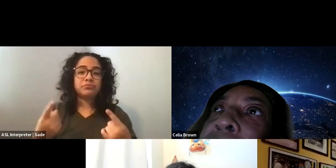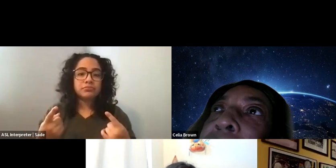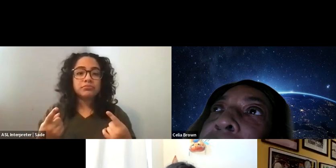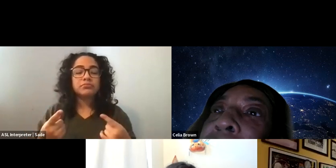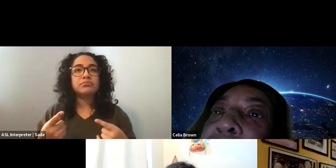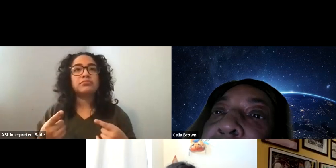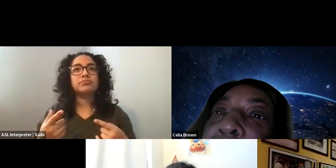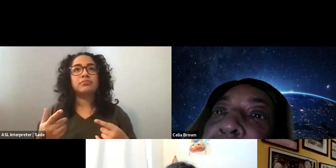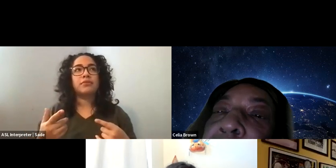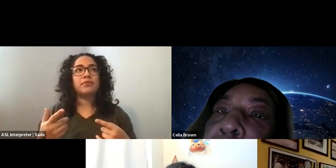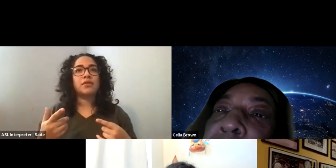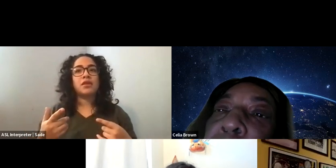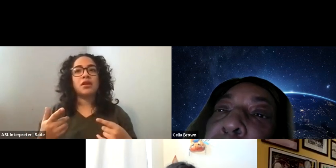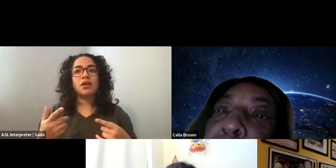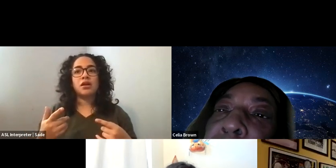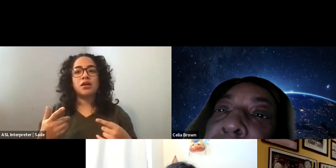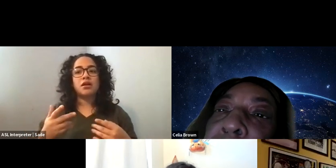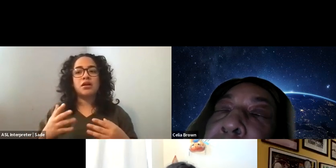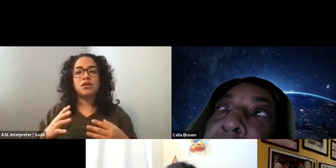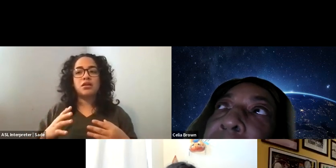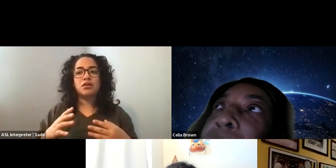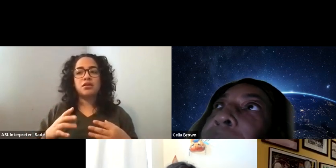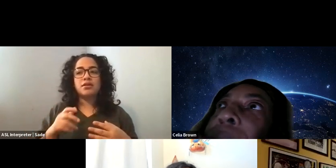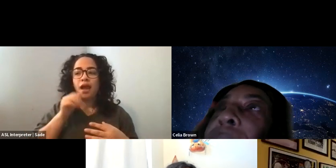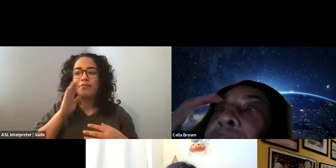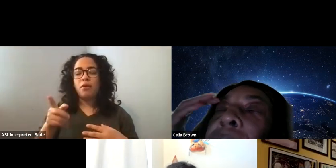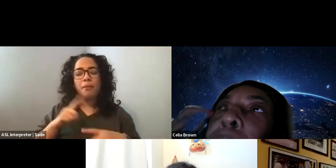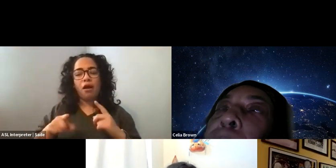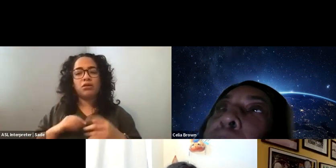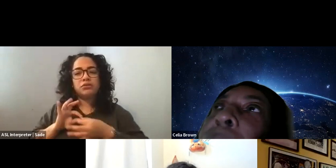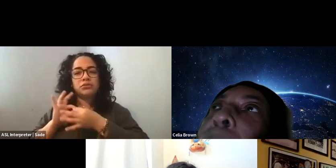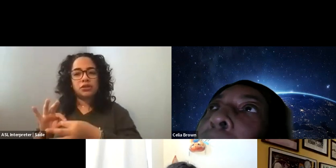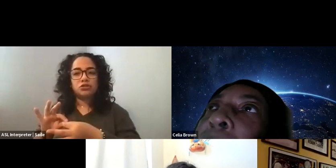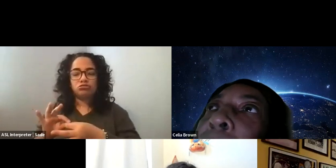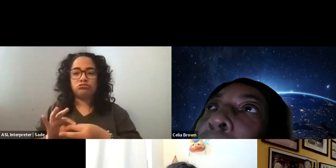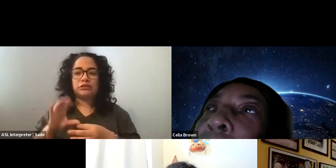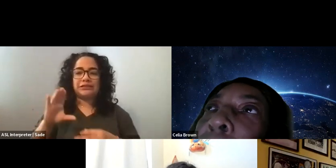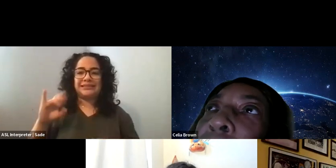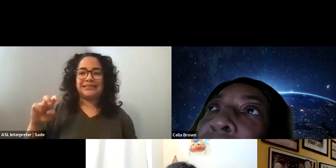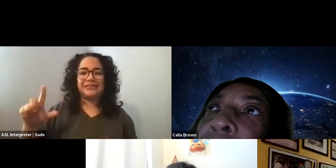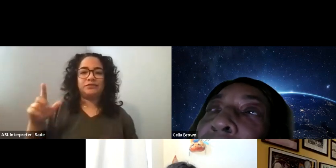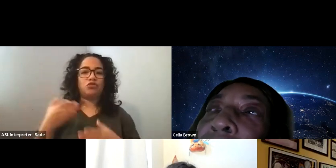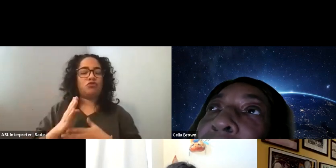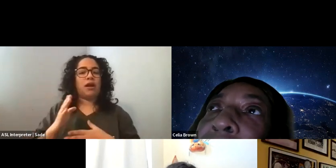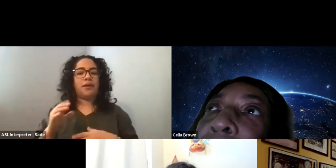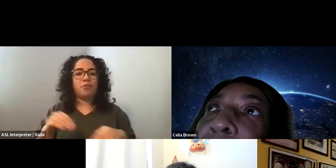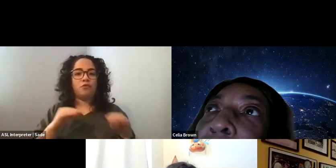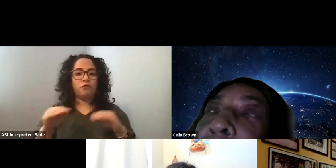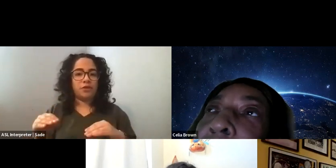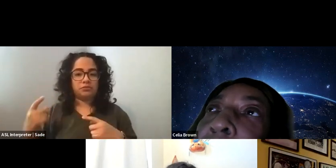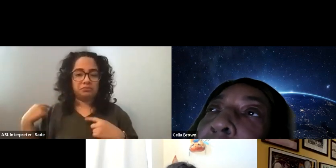indirectly tied to the civil rights movement. And because my mom and my